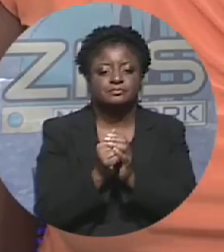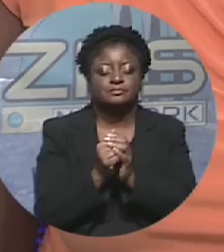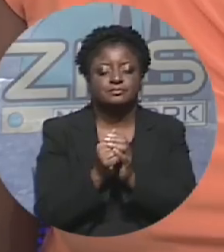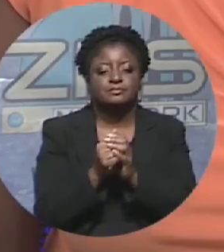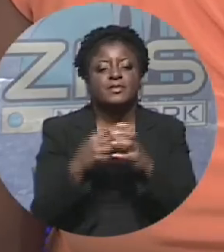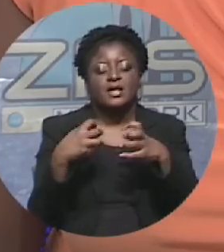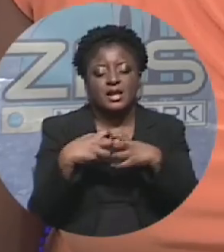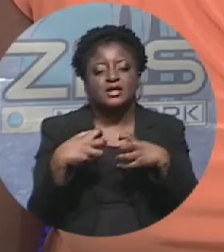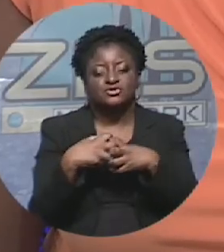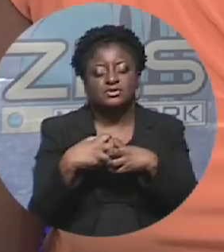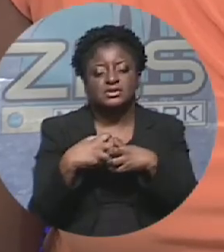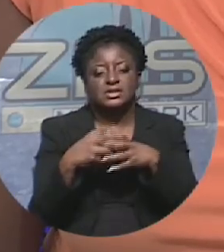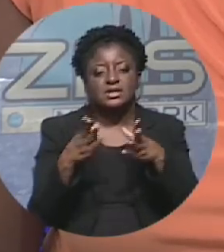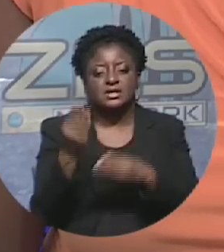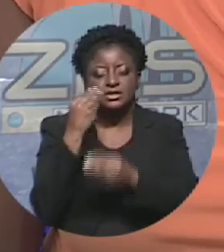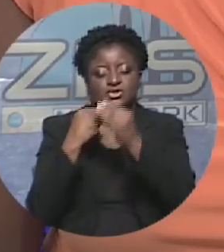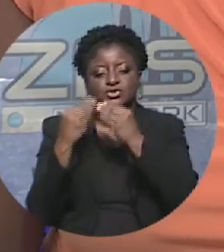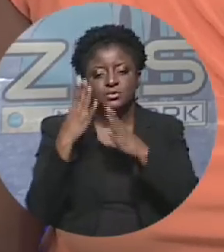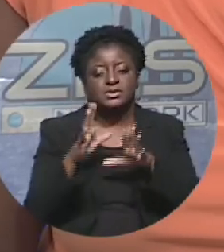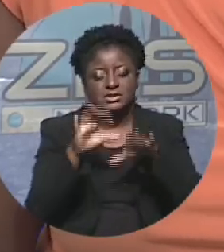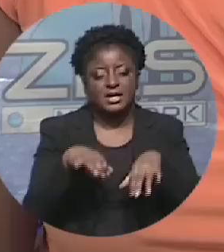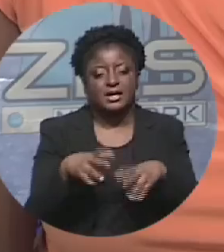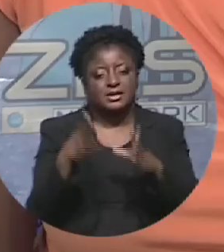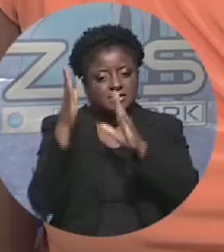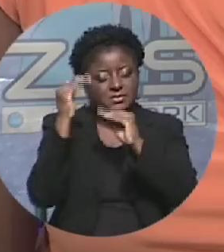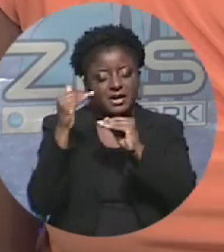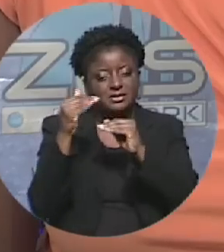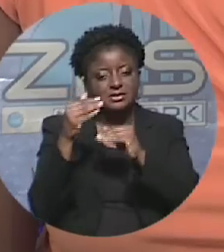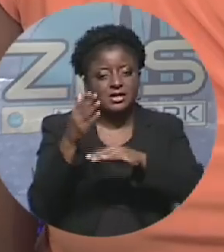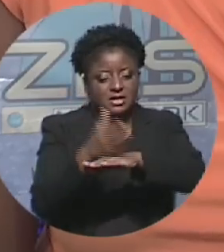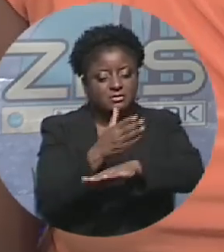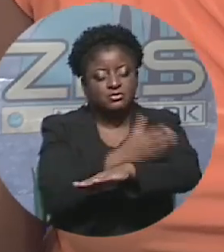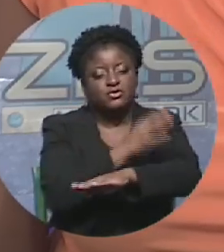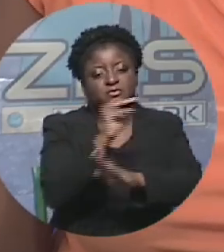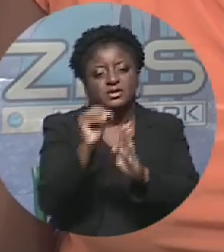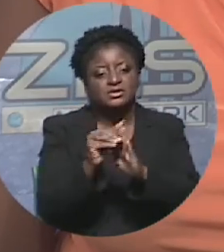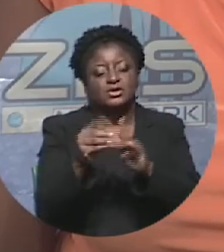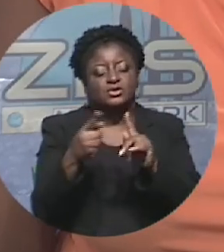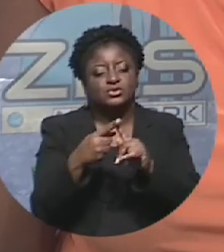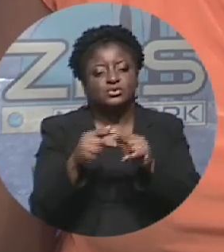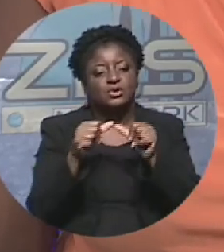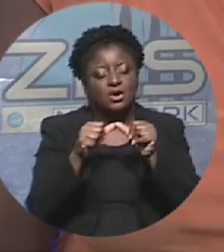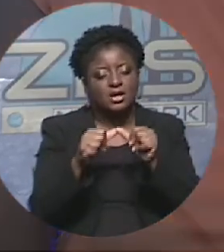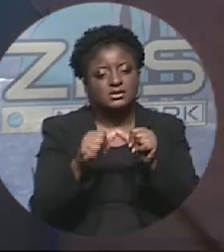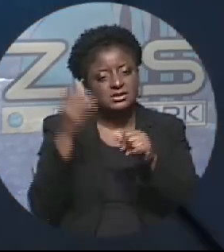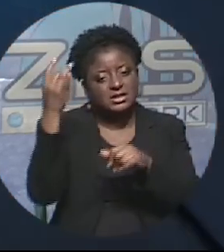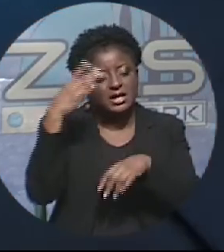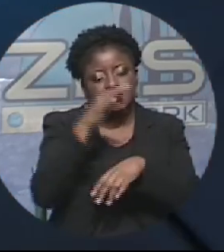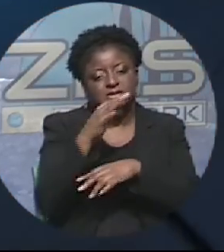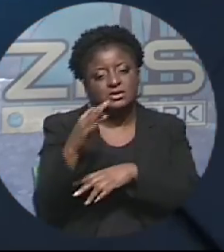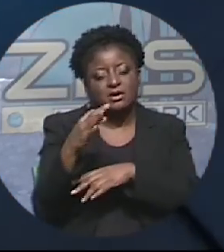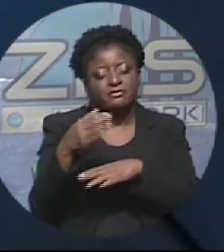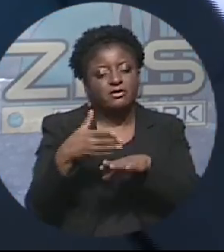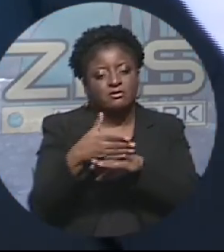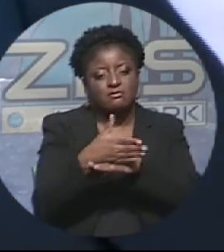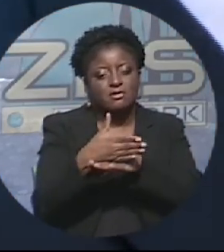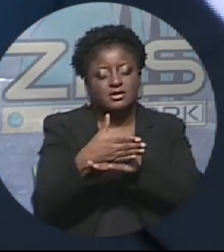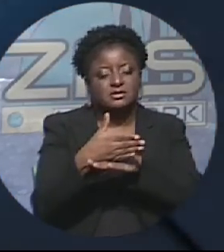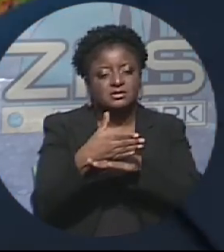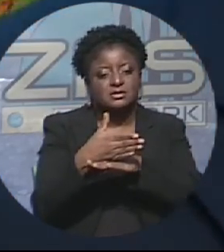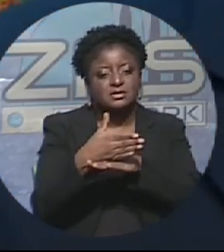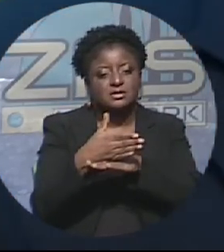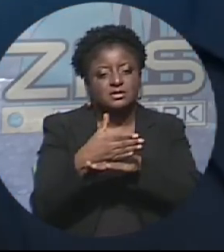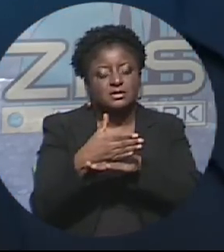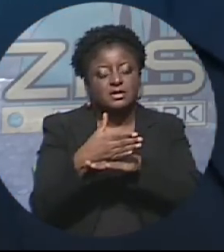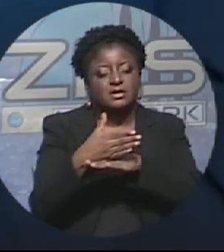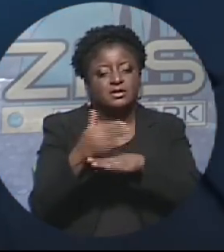Electricity consumers can expect some improvements to those constant outages experienced across the capital. Deputy Prime Minister and Minister of